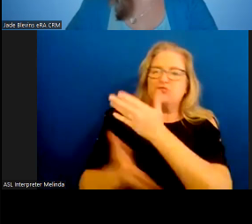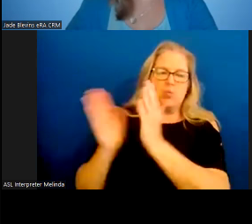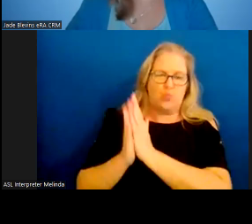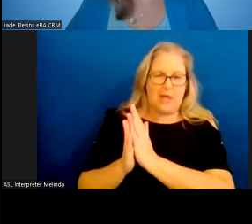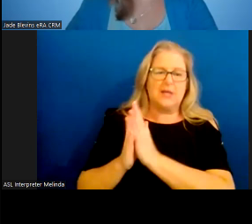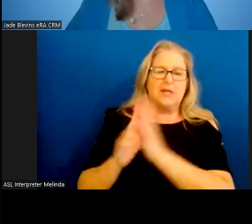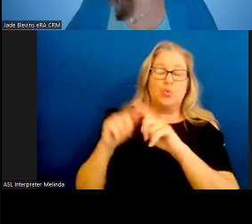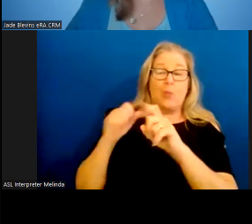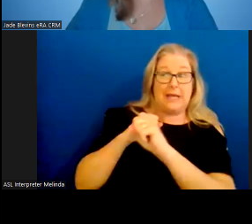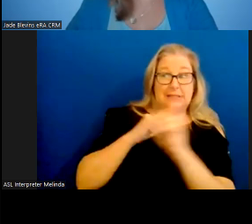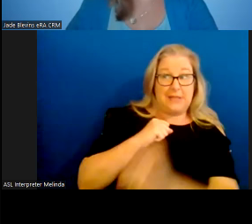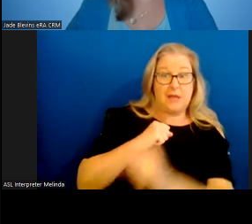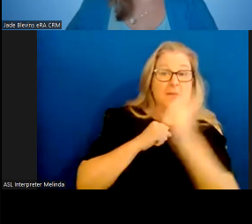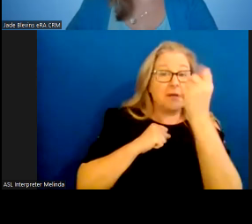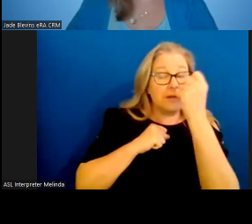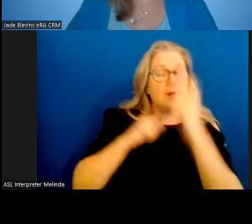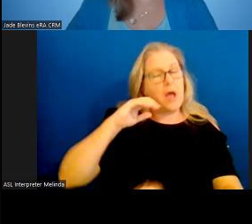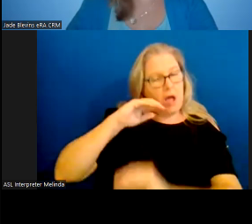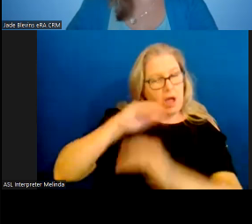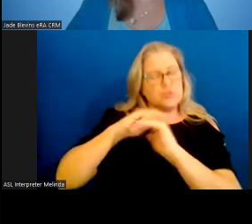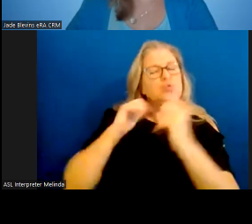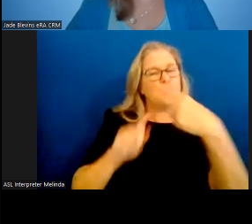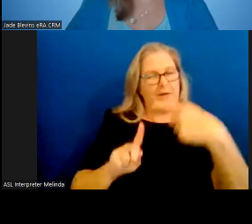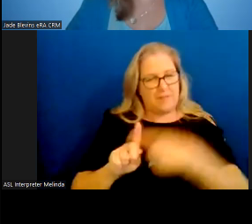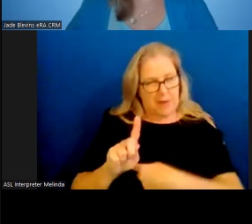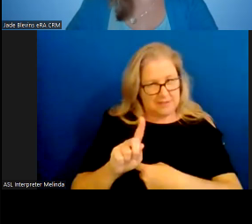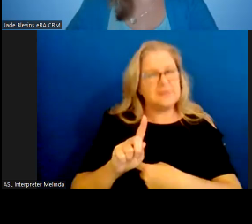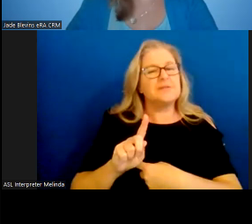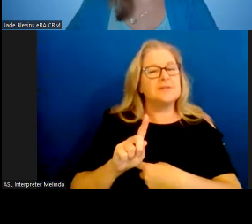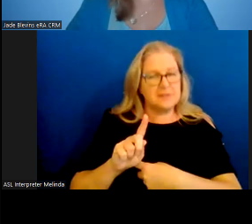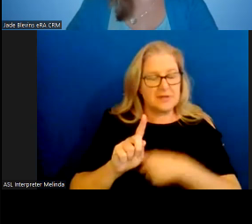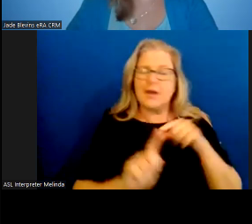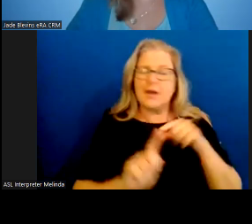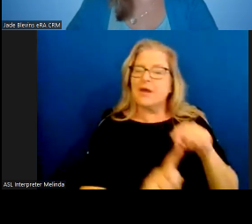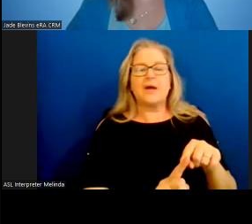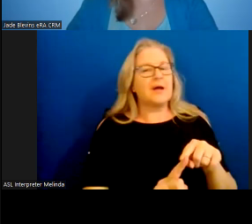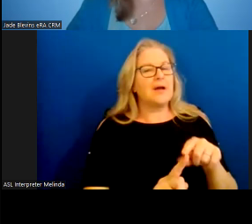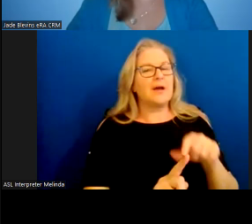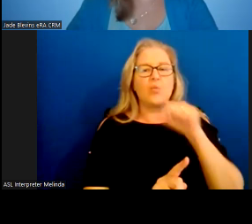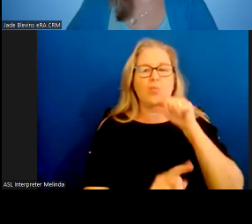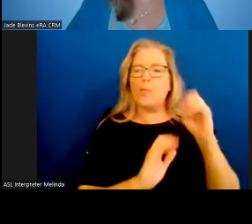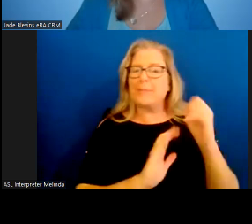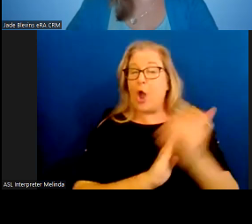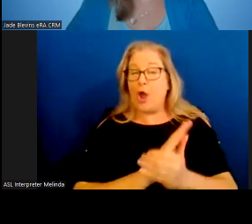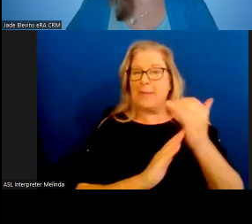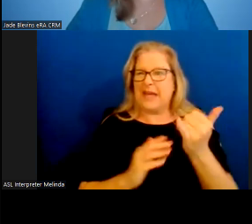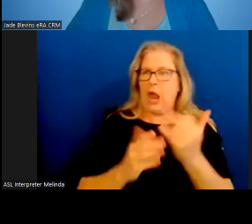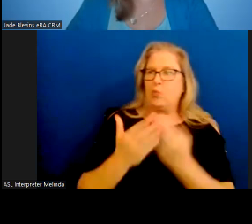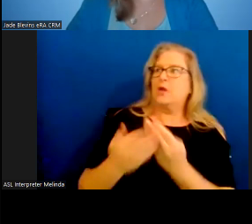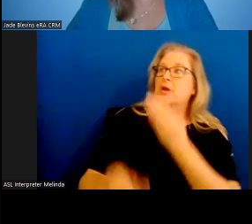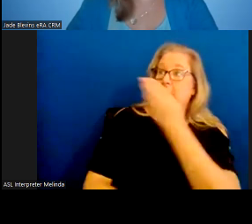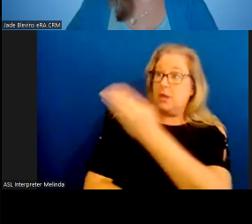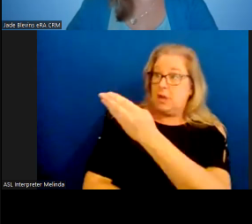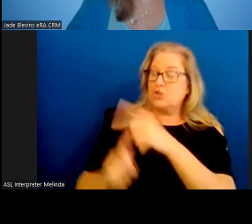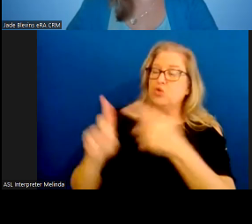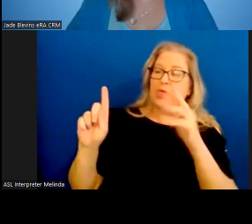to extend your project, once again, for up to 12 months. This is not going to be automatic. This is going to go to your grants management staff and